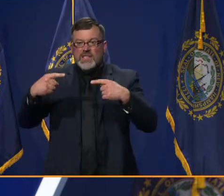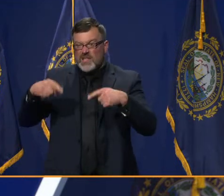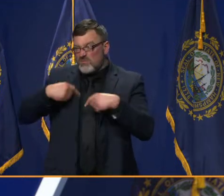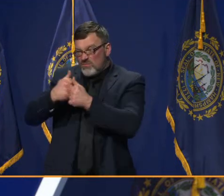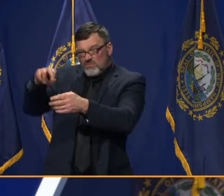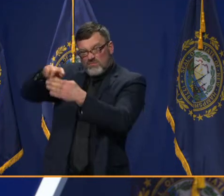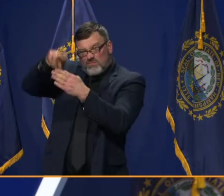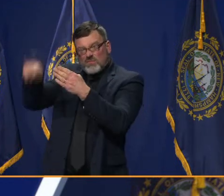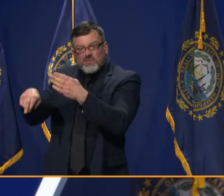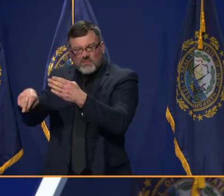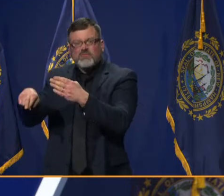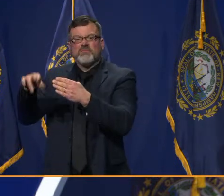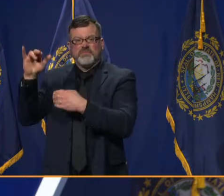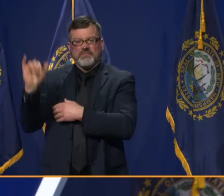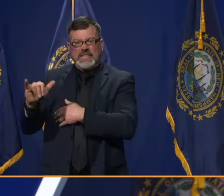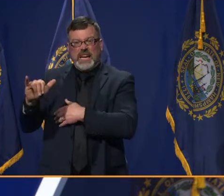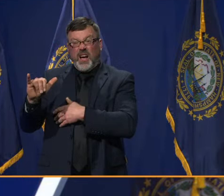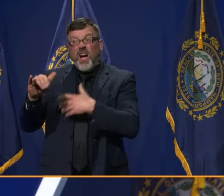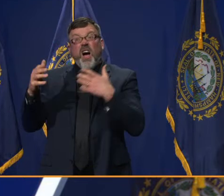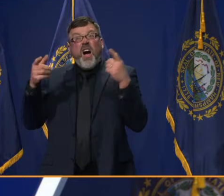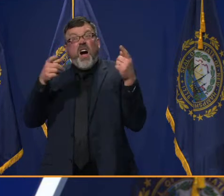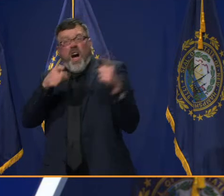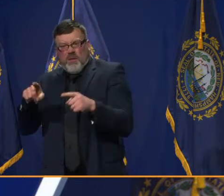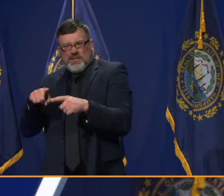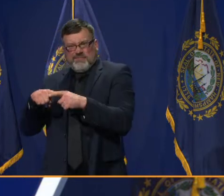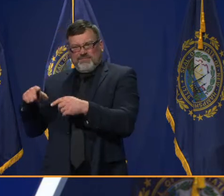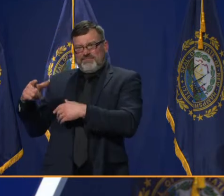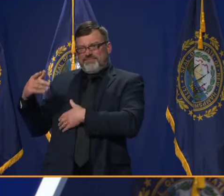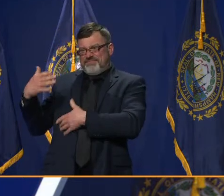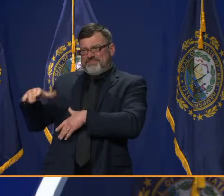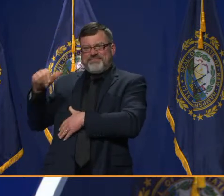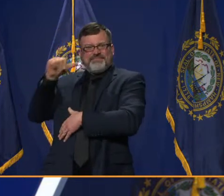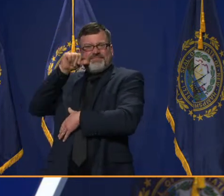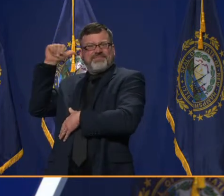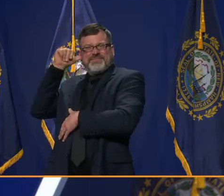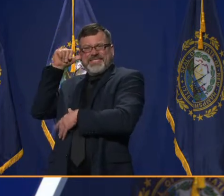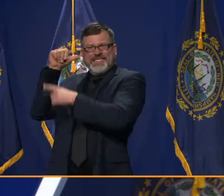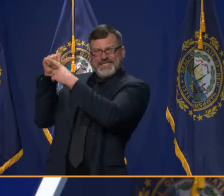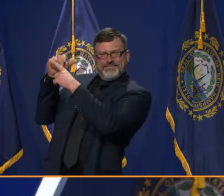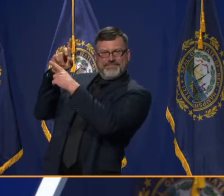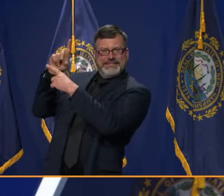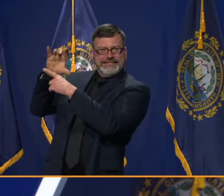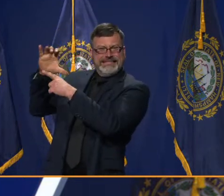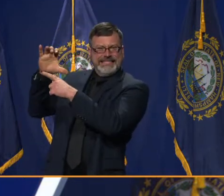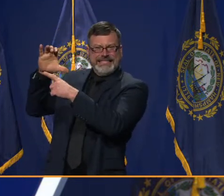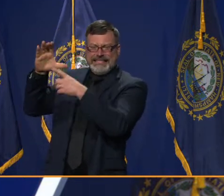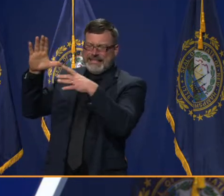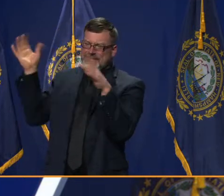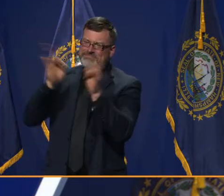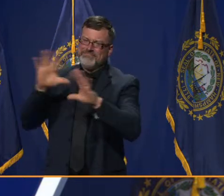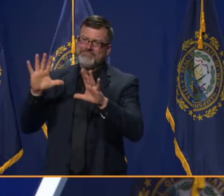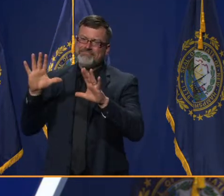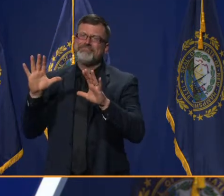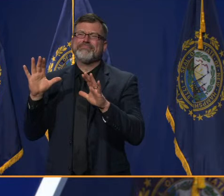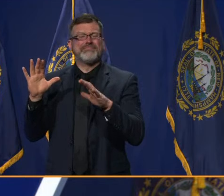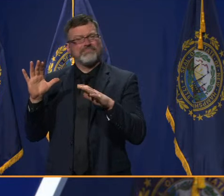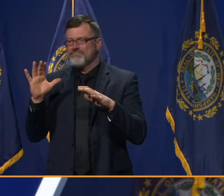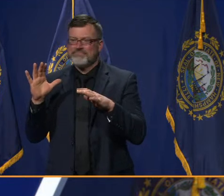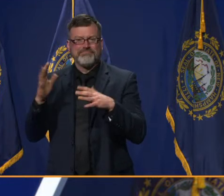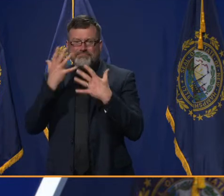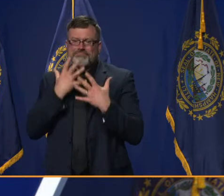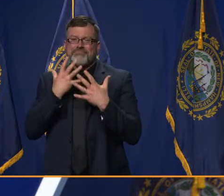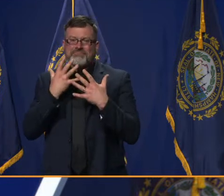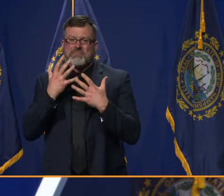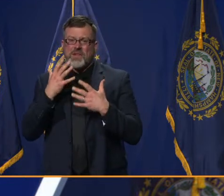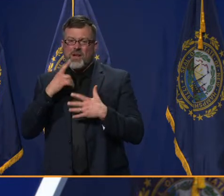results, accumulating in the tragic events that unfolded yesterday in Washington. Across the country, many states found their systems in